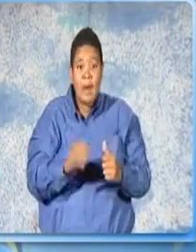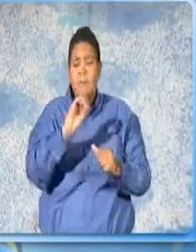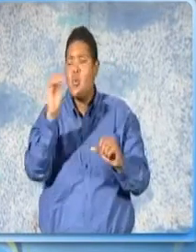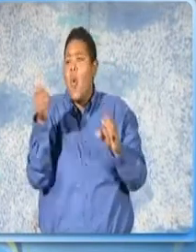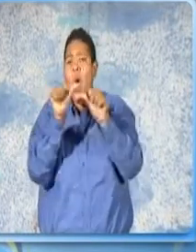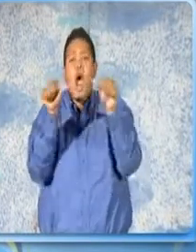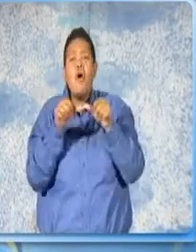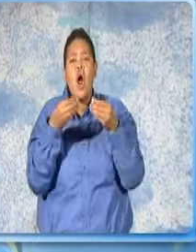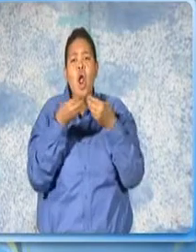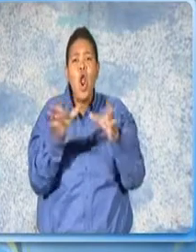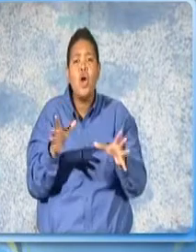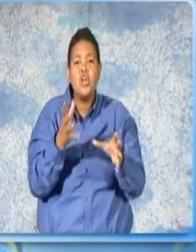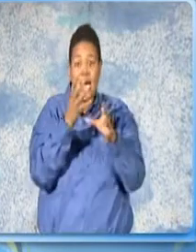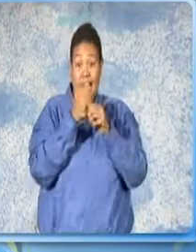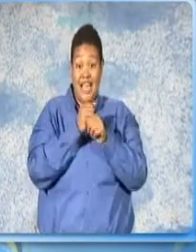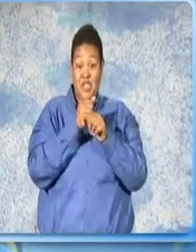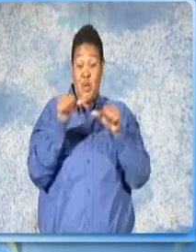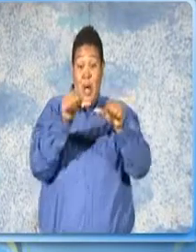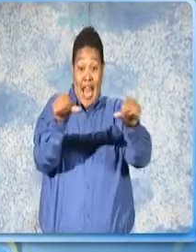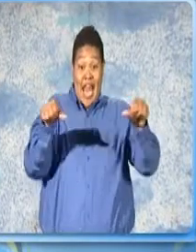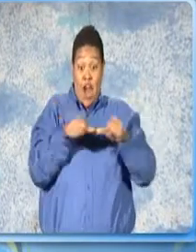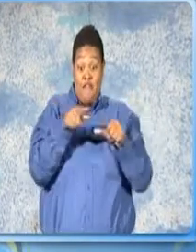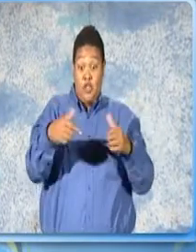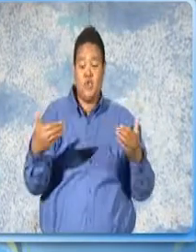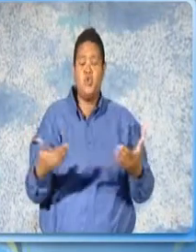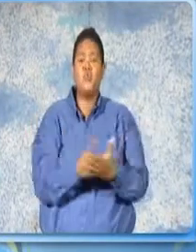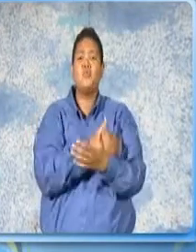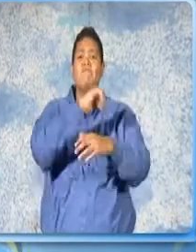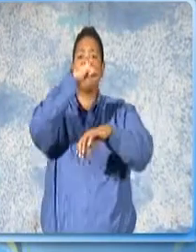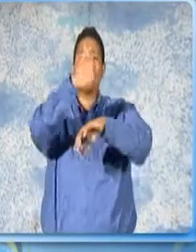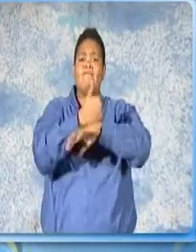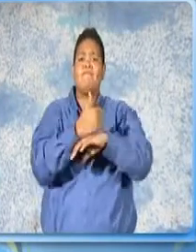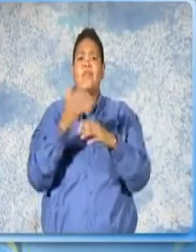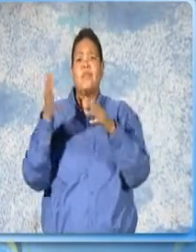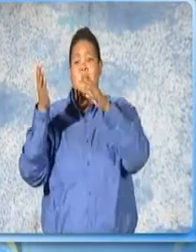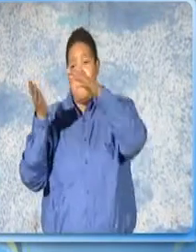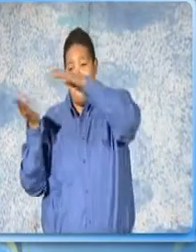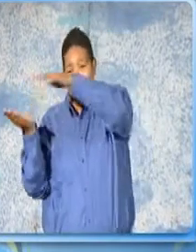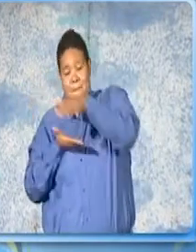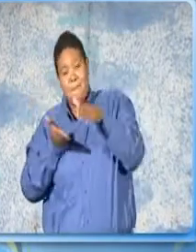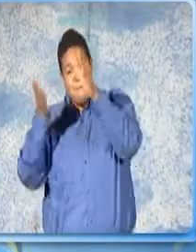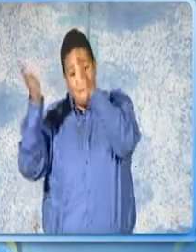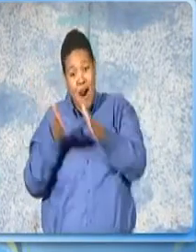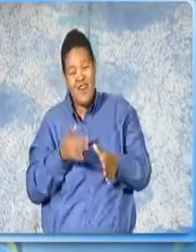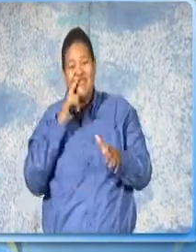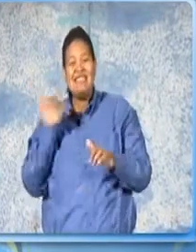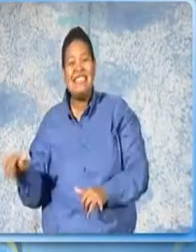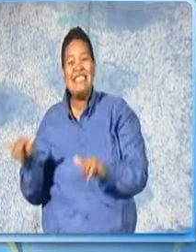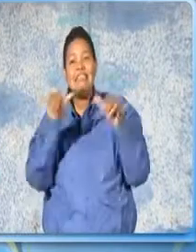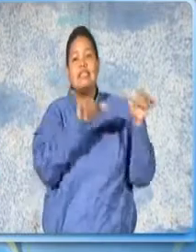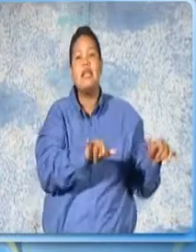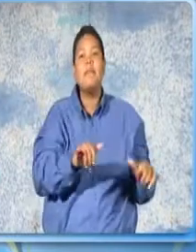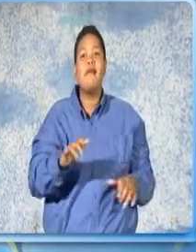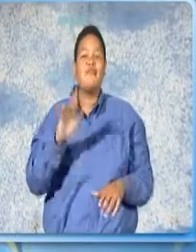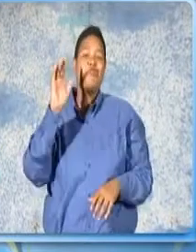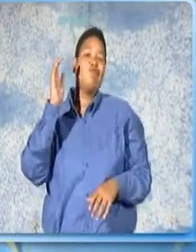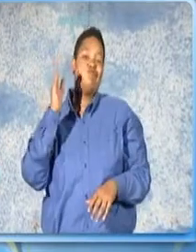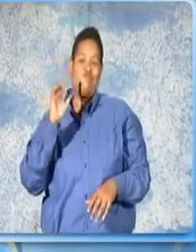or gained, so that the area of this newly formed parallelogram is the same as that of the original circle.